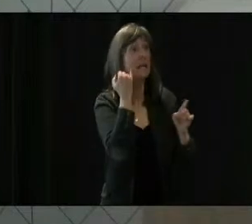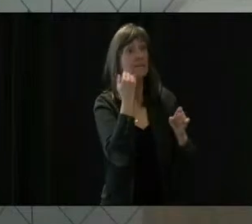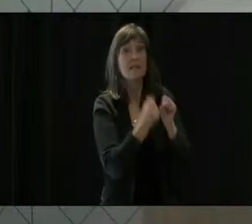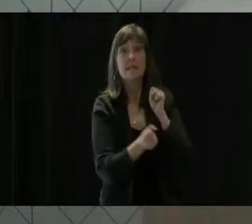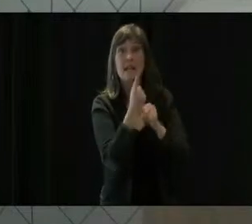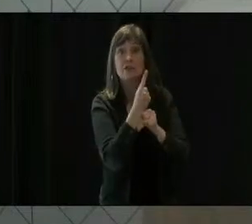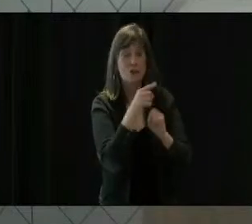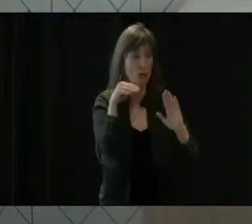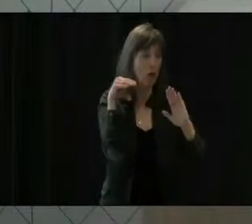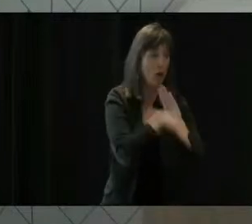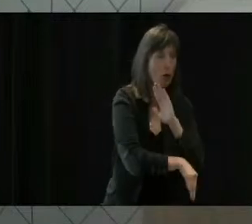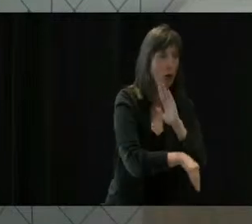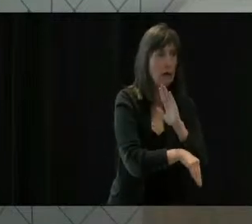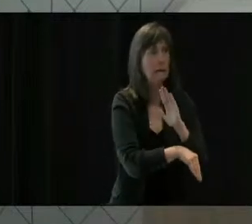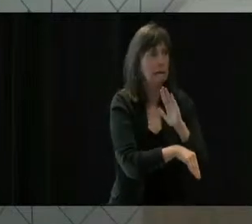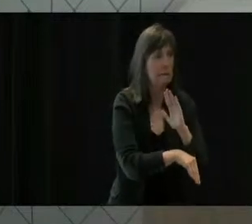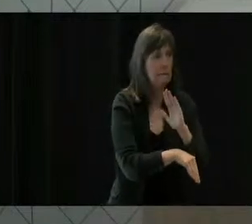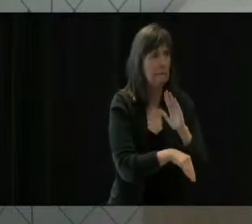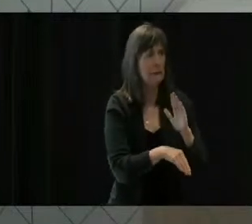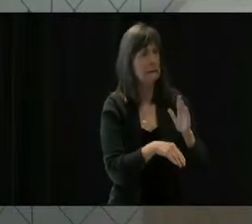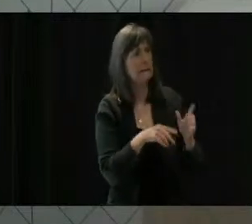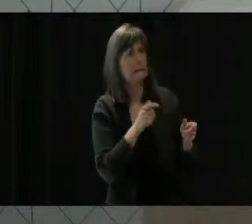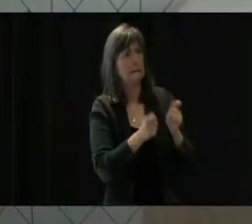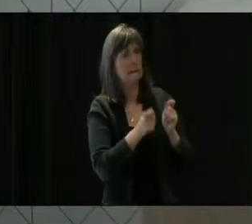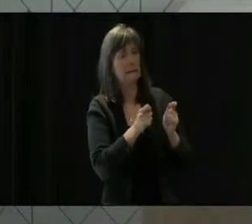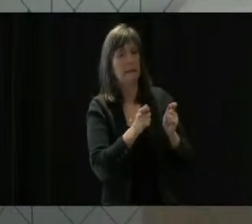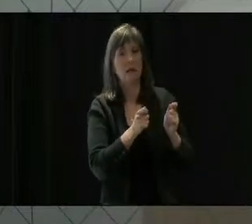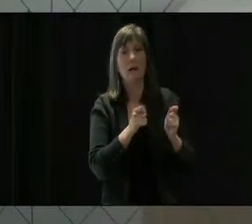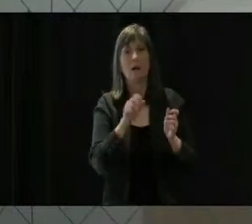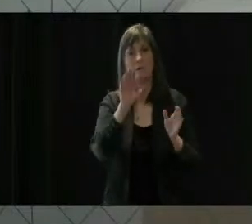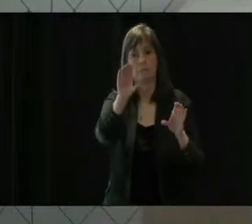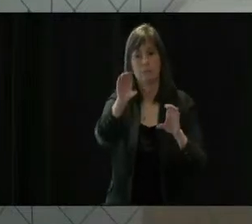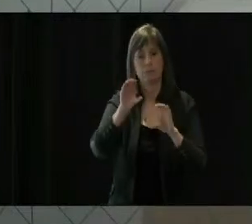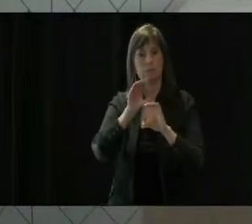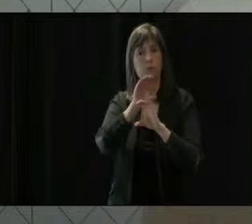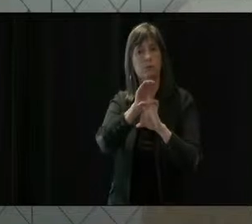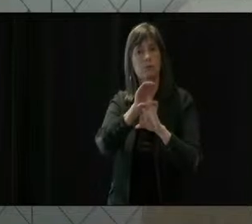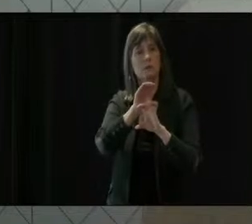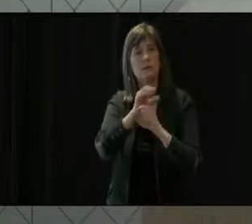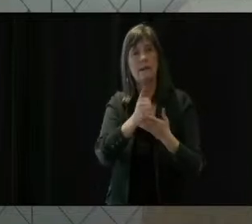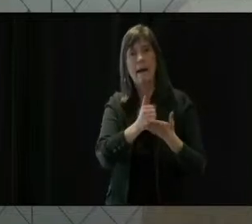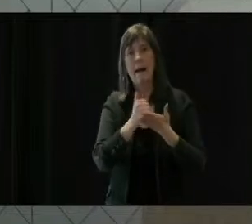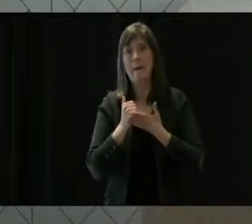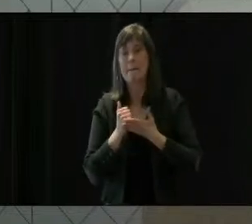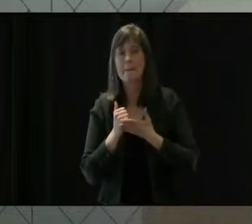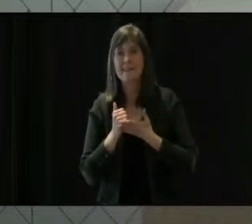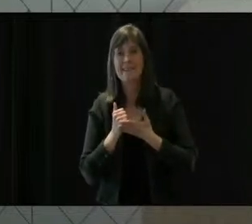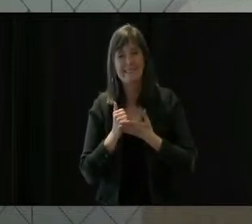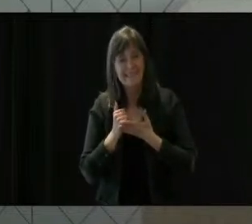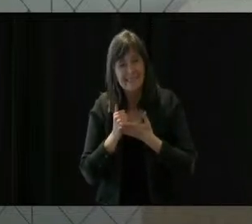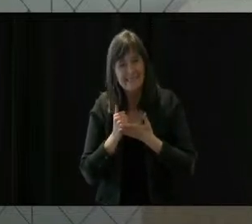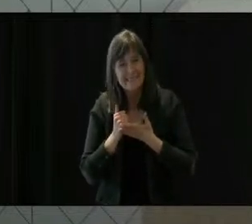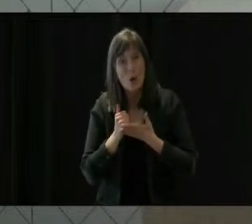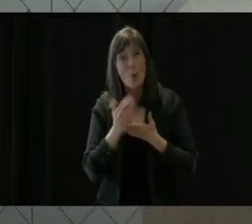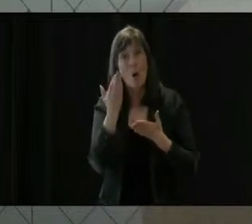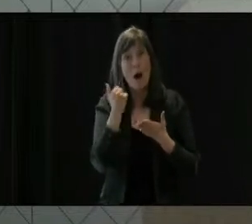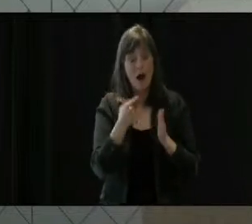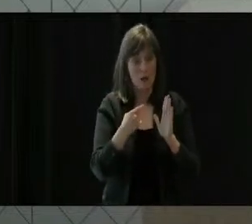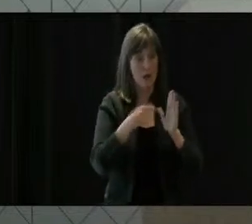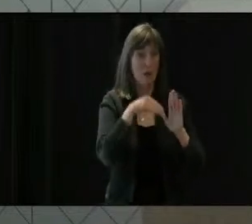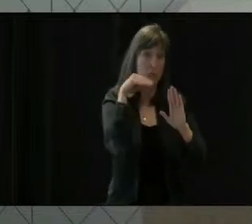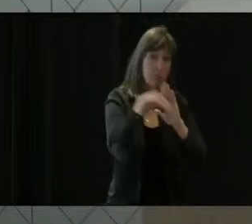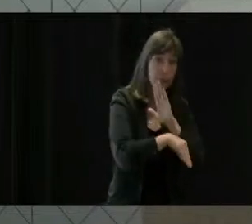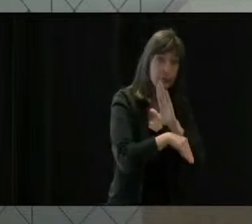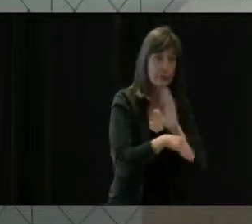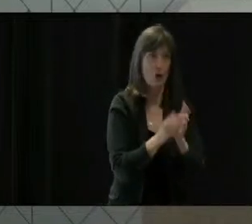is usually harder to adjust, takes more time to adjust. You can't adjust it, but it usually takes more time. And